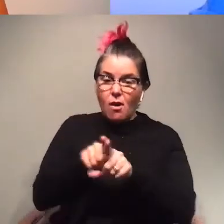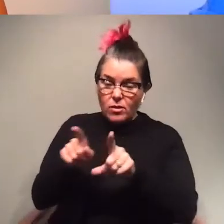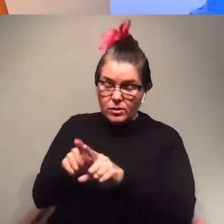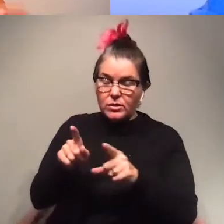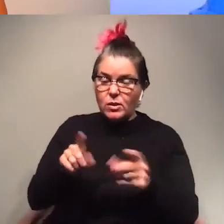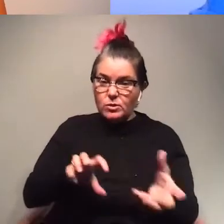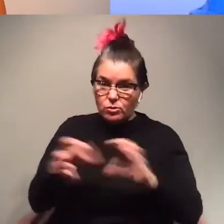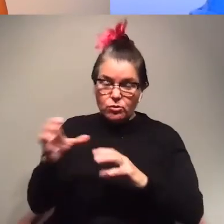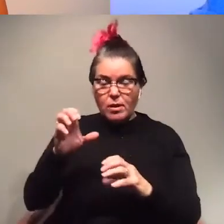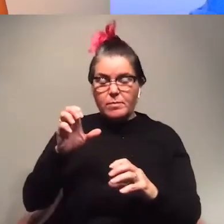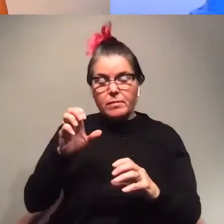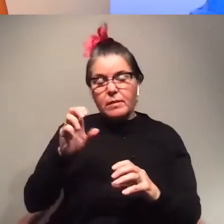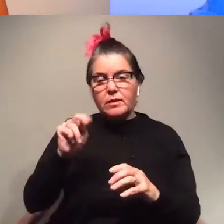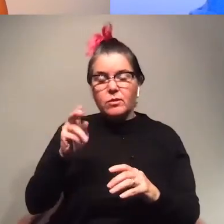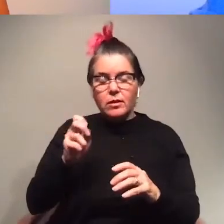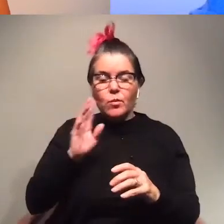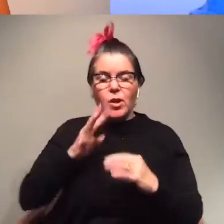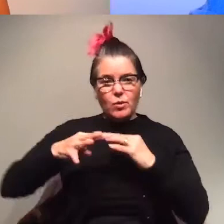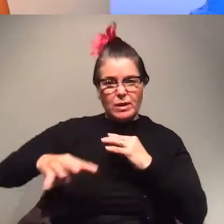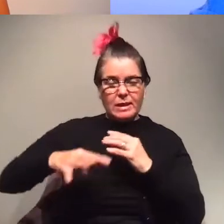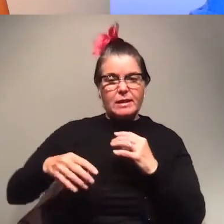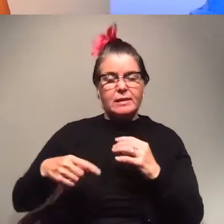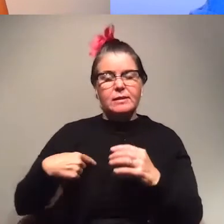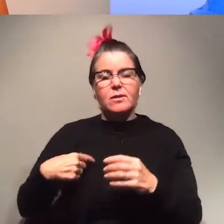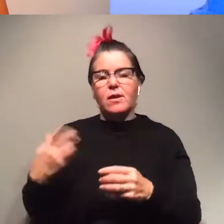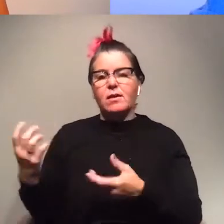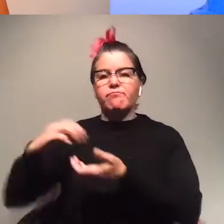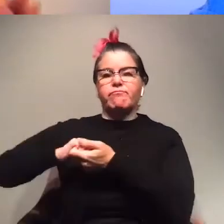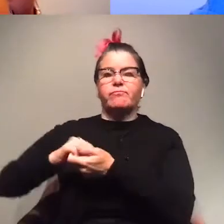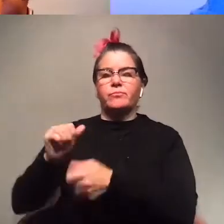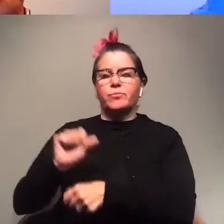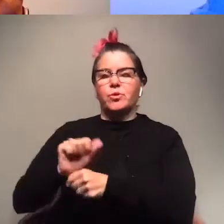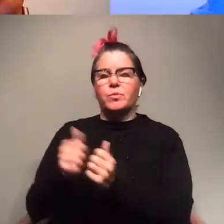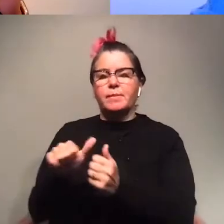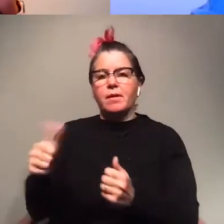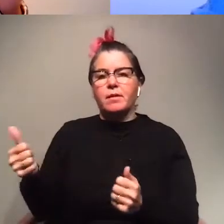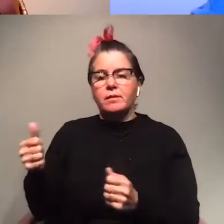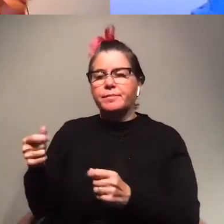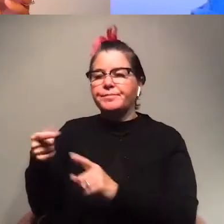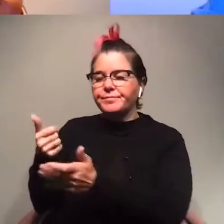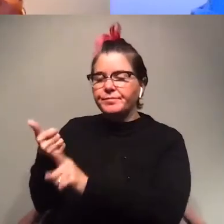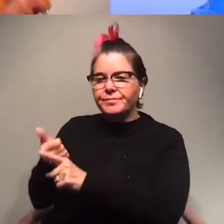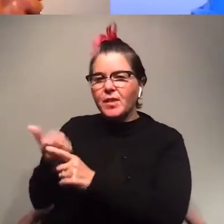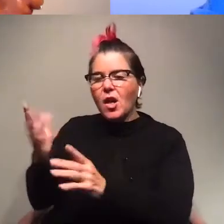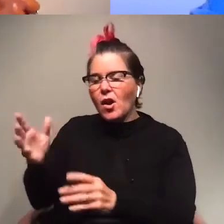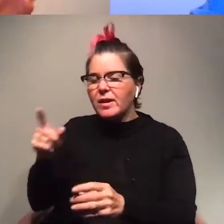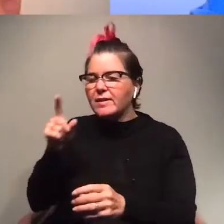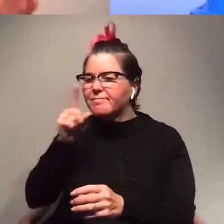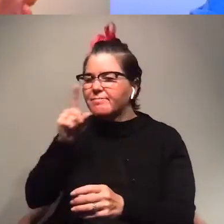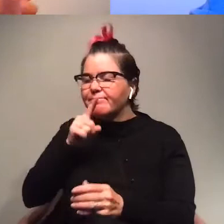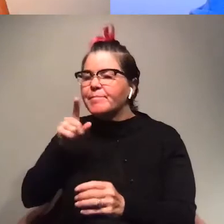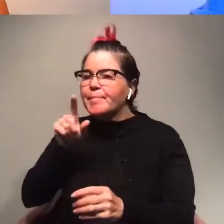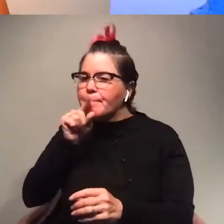released. So I work with a colleague who had already done a simulated bird and fish